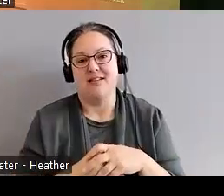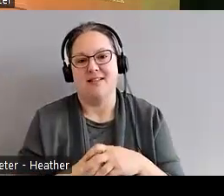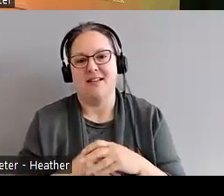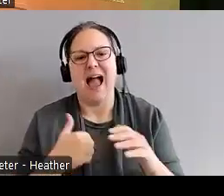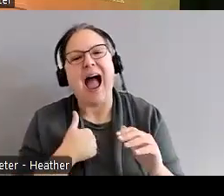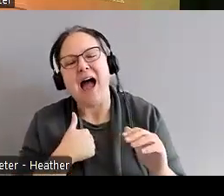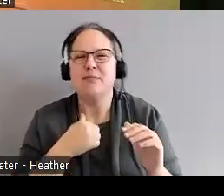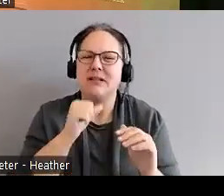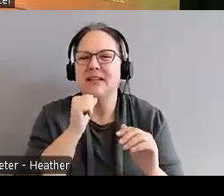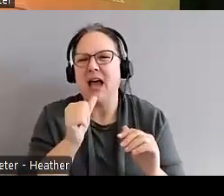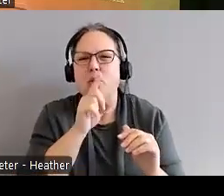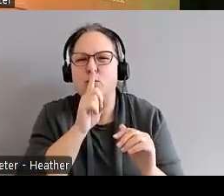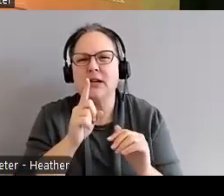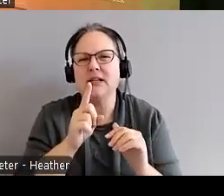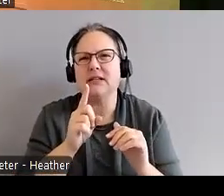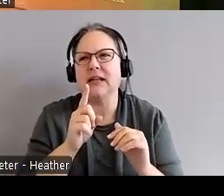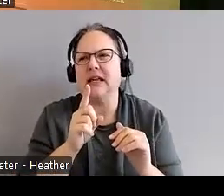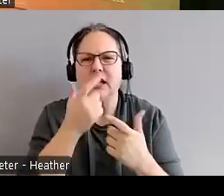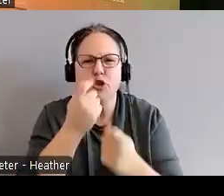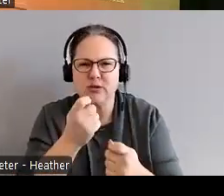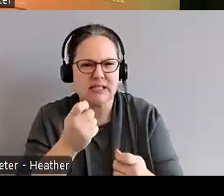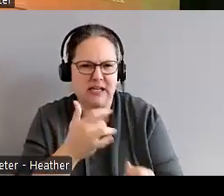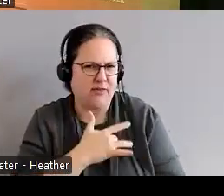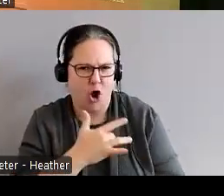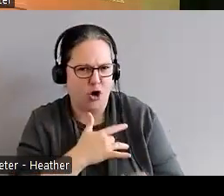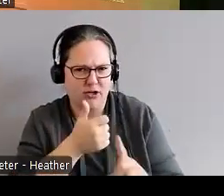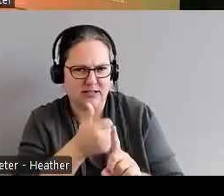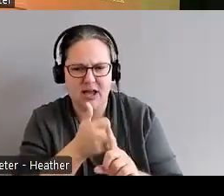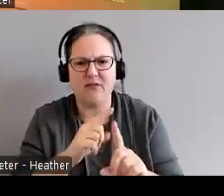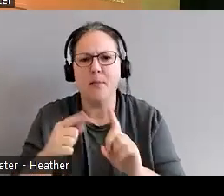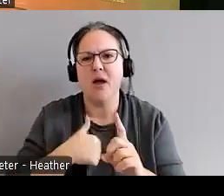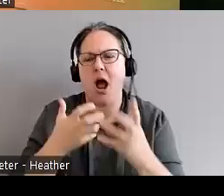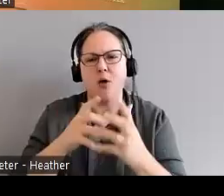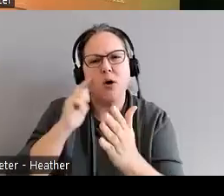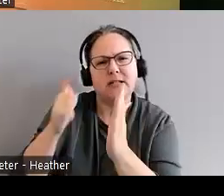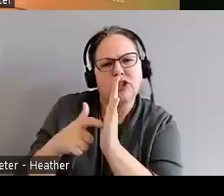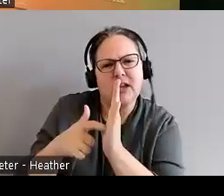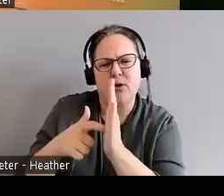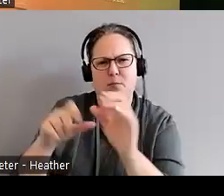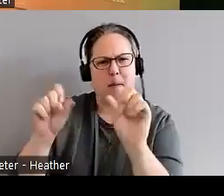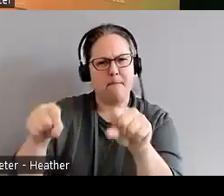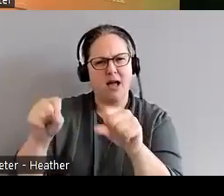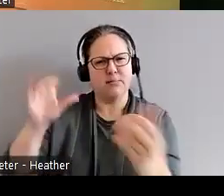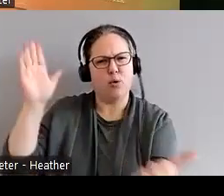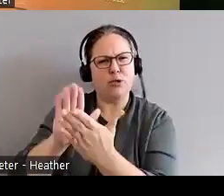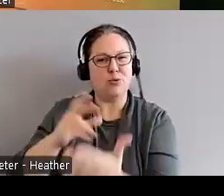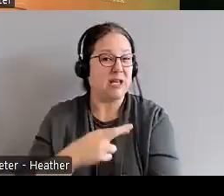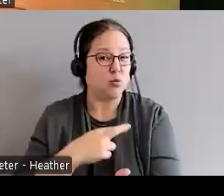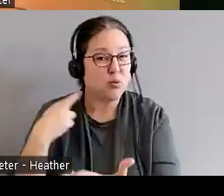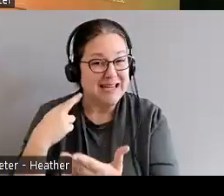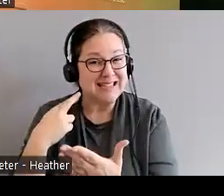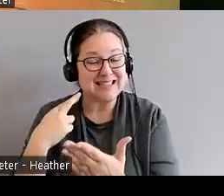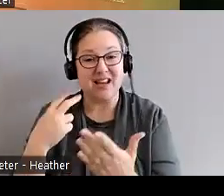the mechanical aspect of it. I'm simply interested in identifying reducible risk factor of